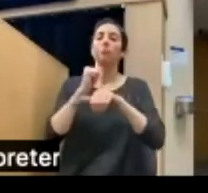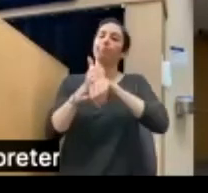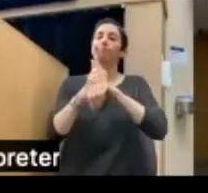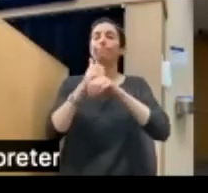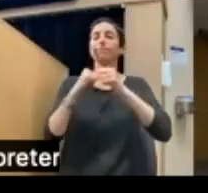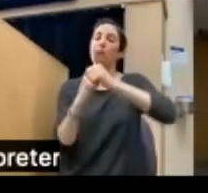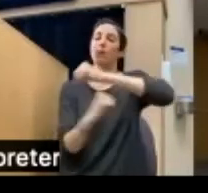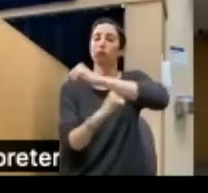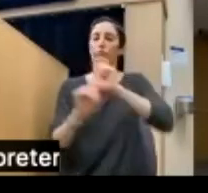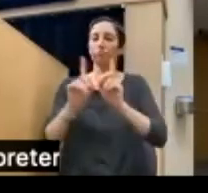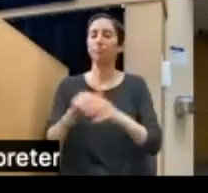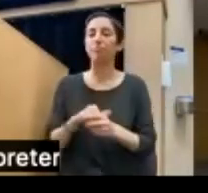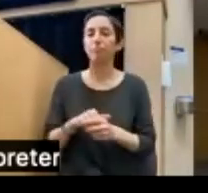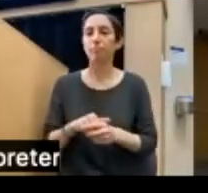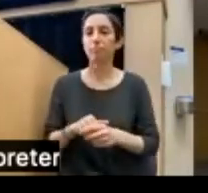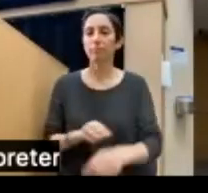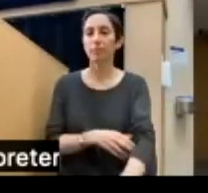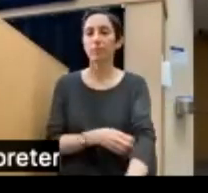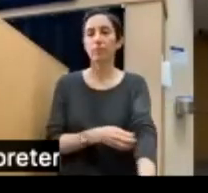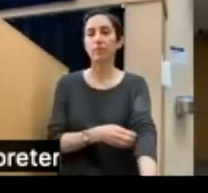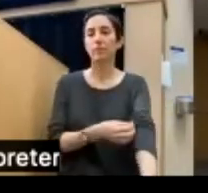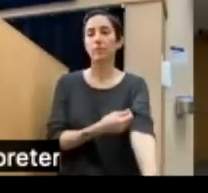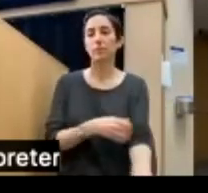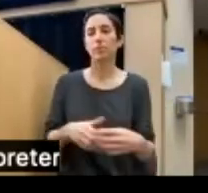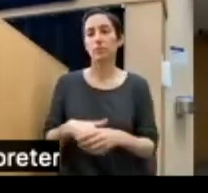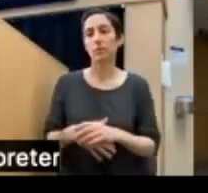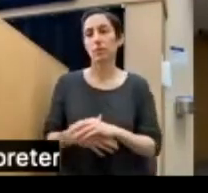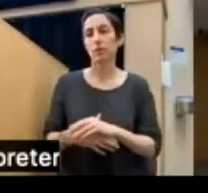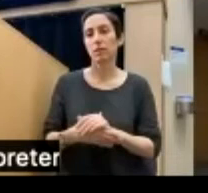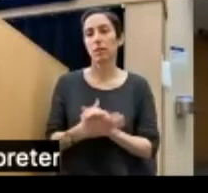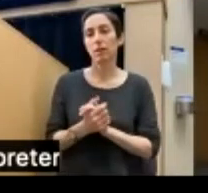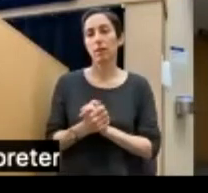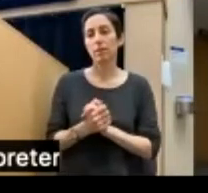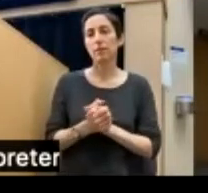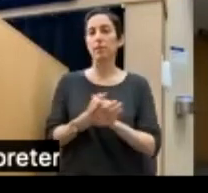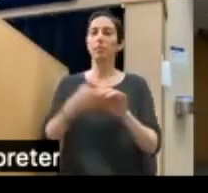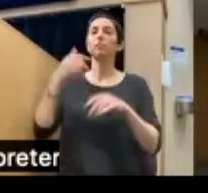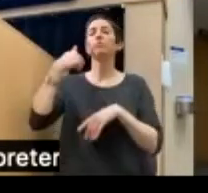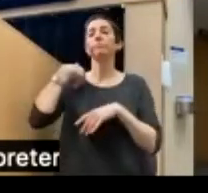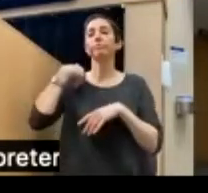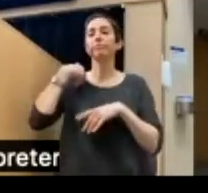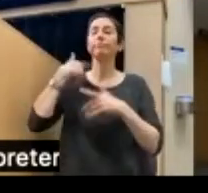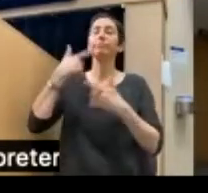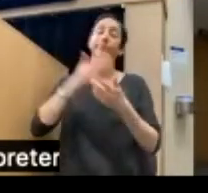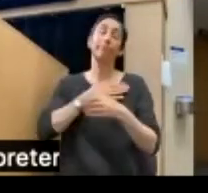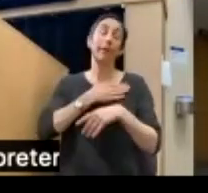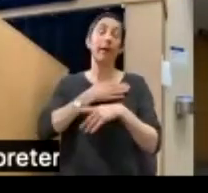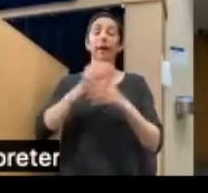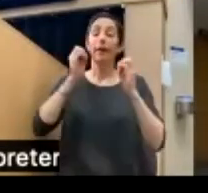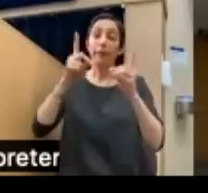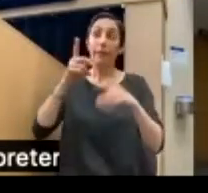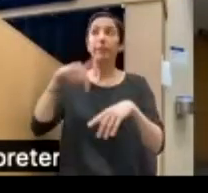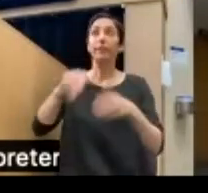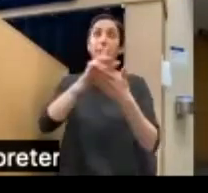actually, after all this thinking through of all these different topics, all my education at Rochester, my psychiatry residency and